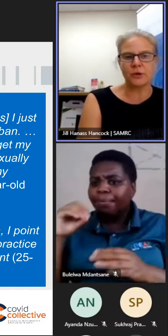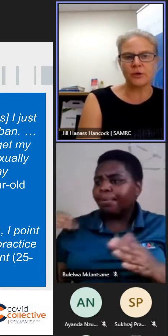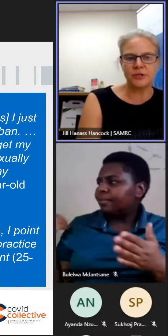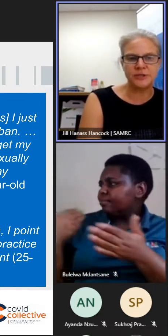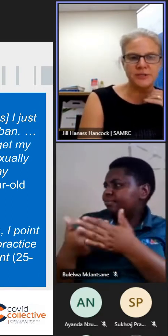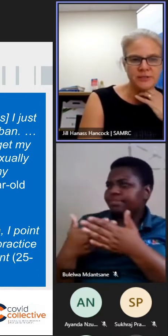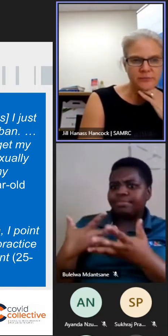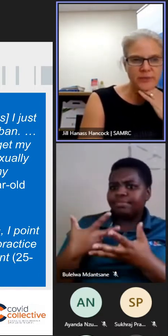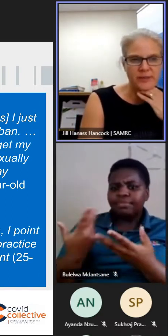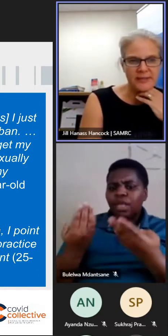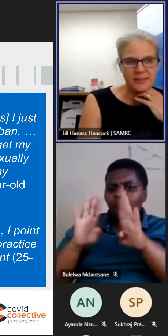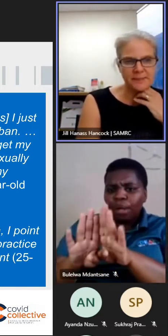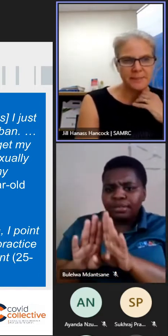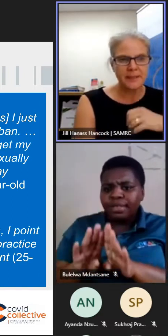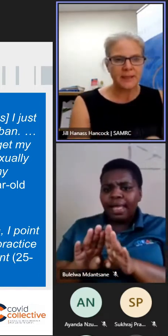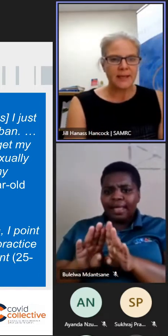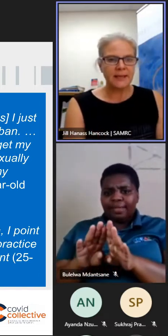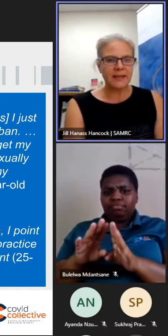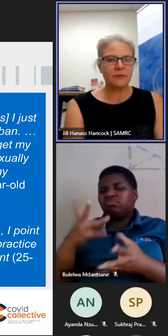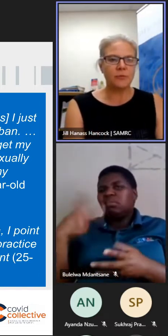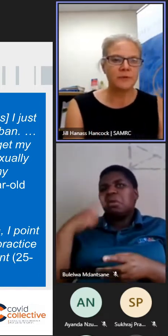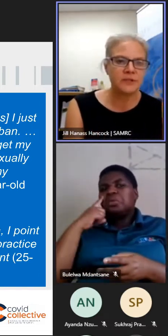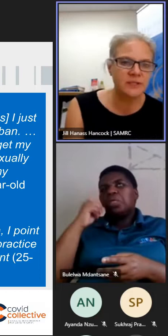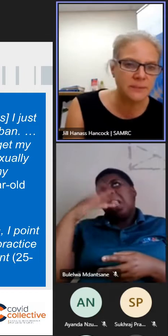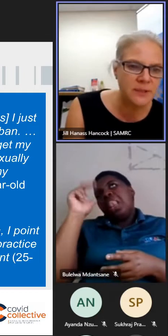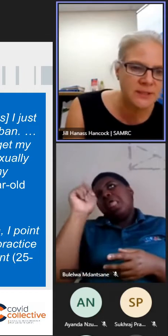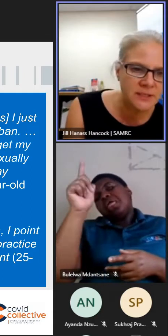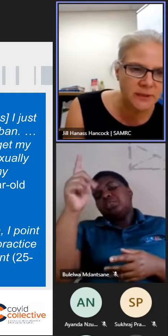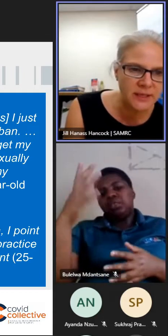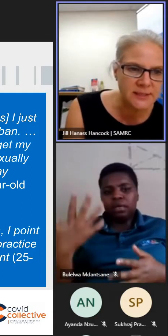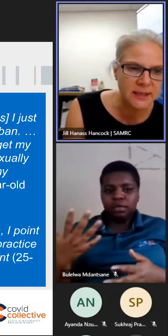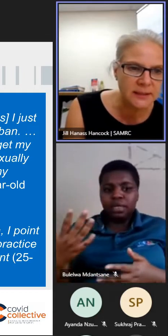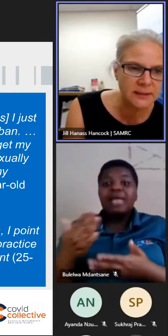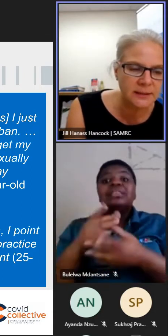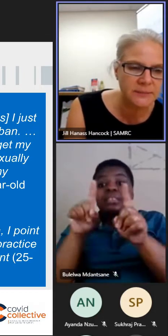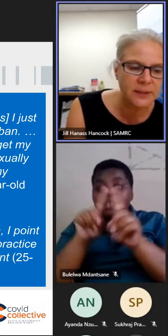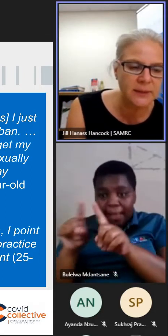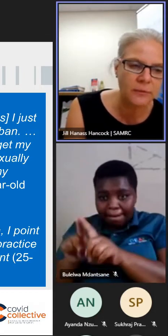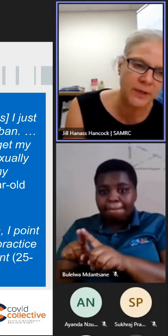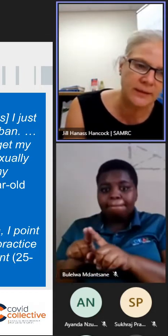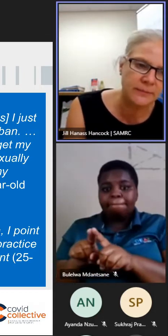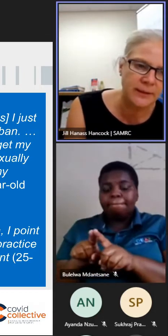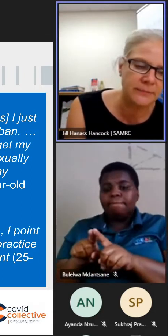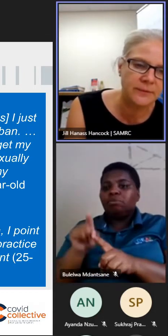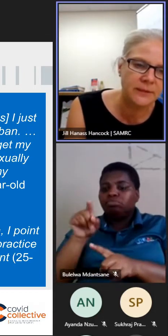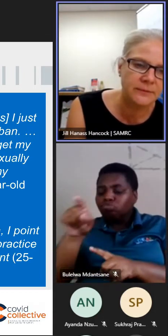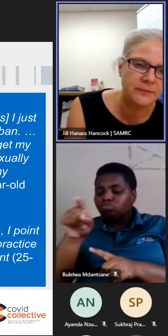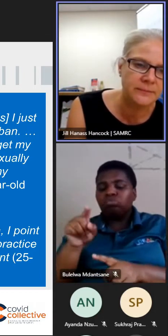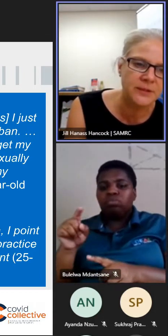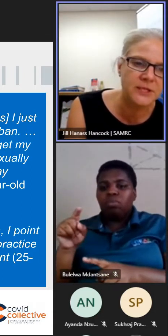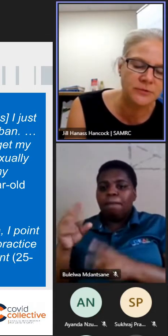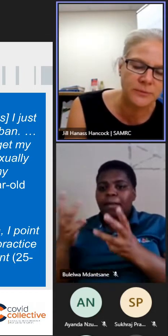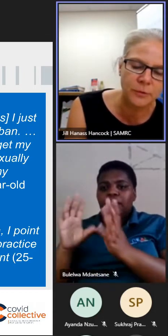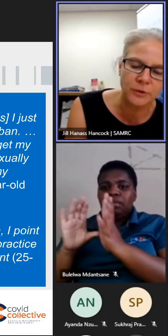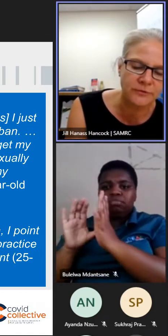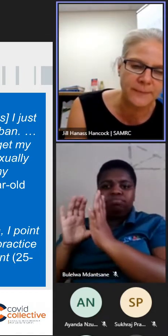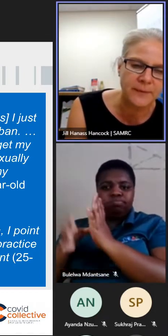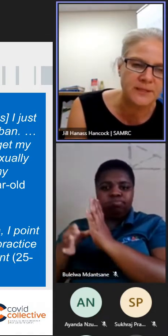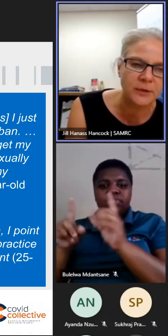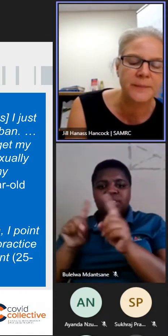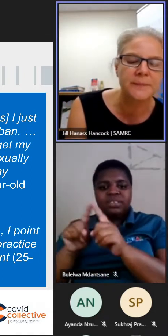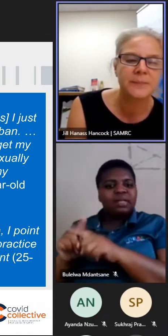only slowly needed it later. And again, women with disabilities were less likely or were in the need of